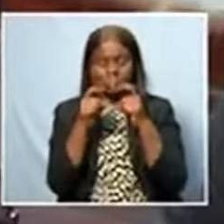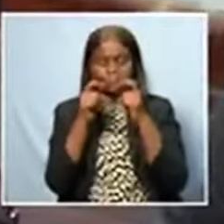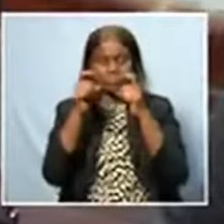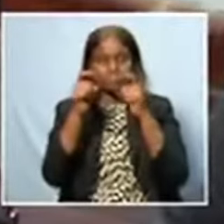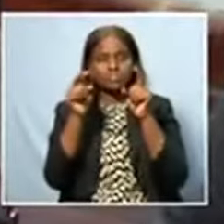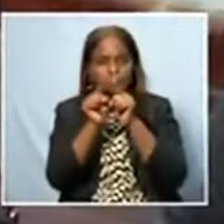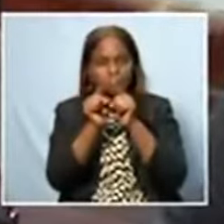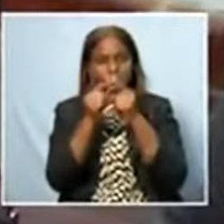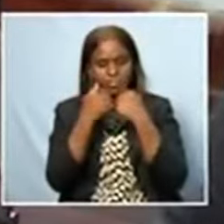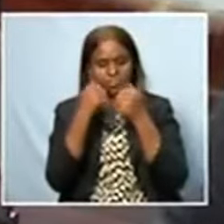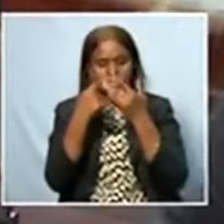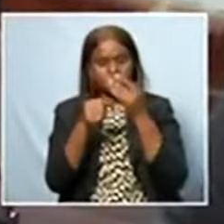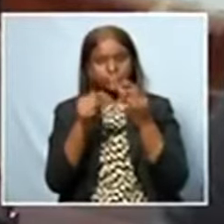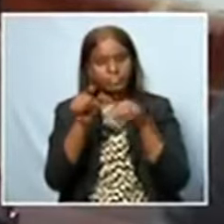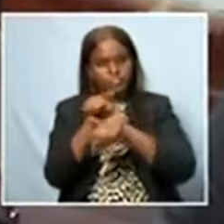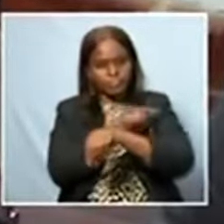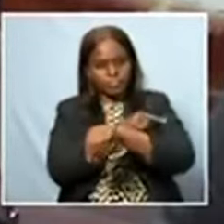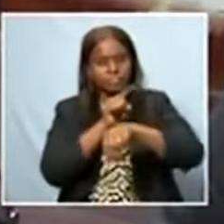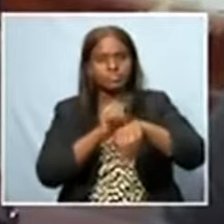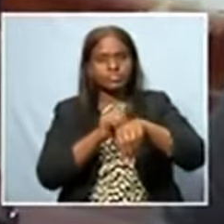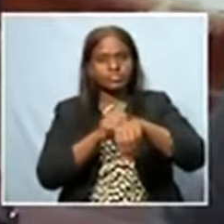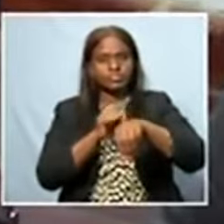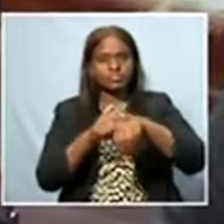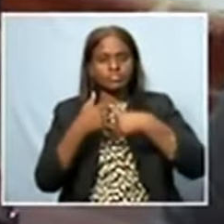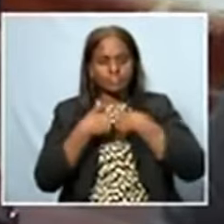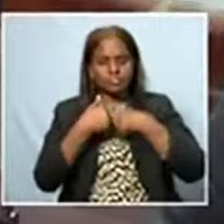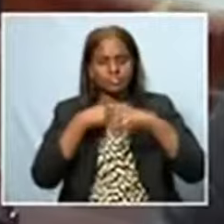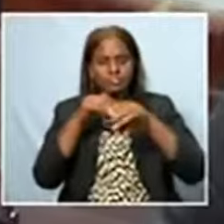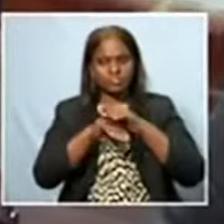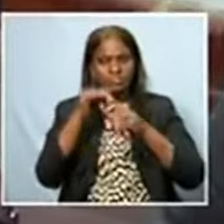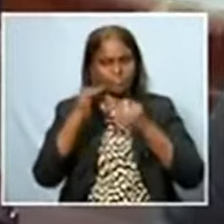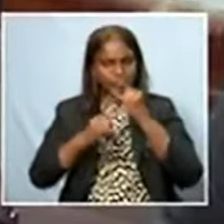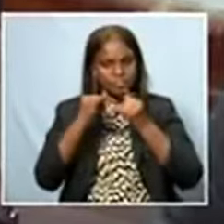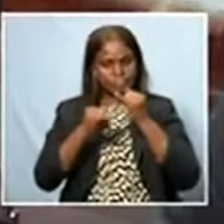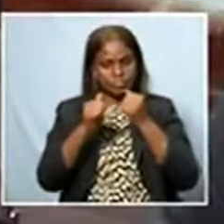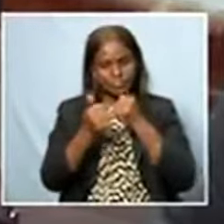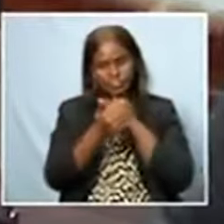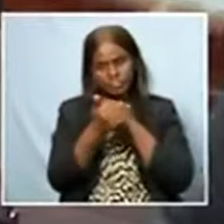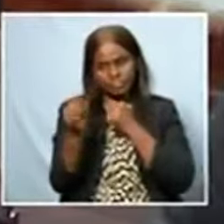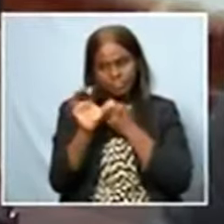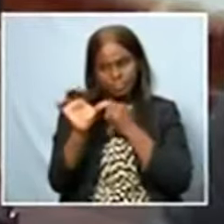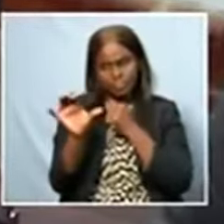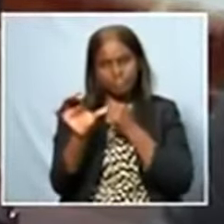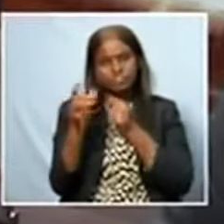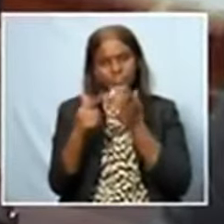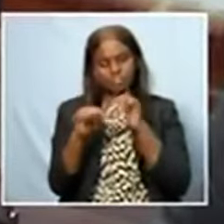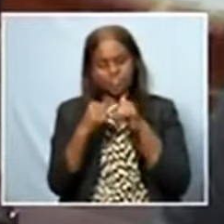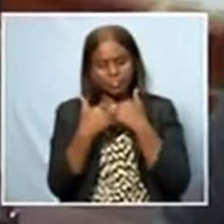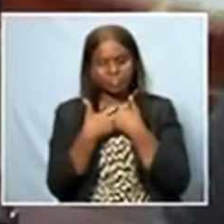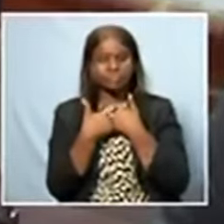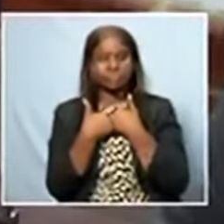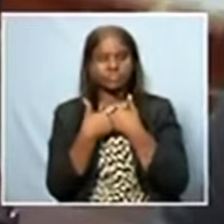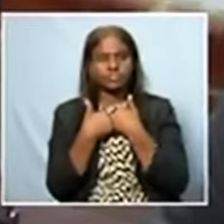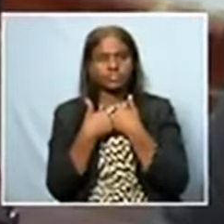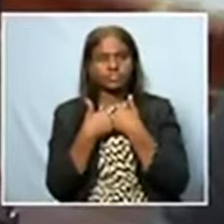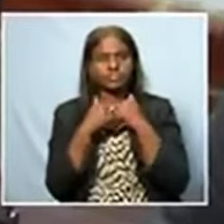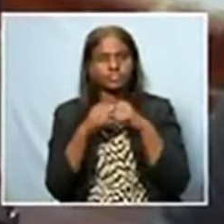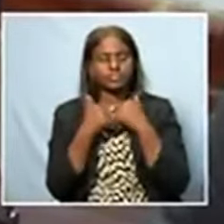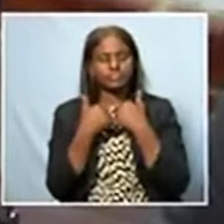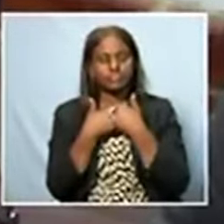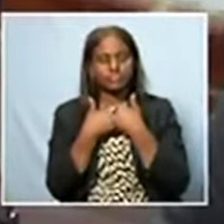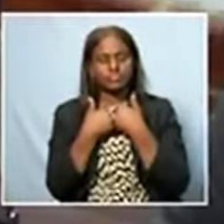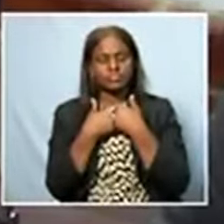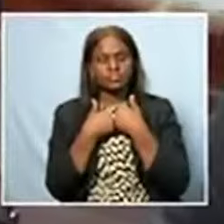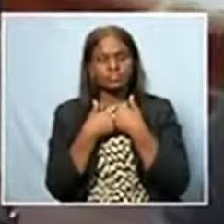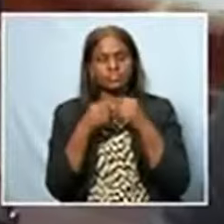they cover quite a longer period. So in comparison with the other sectors that we have, we do have those